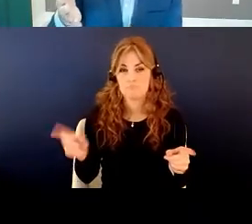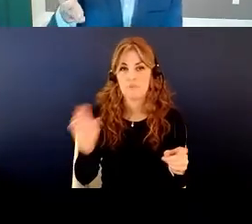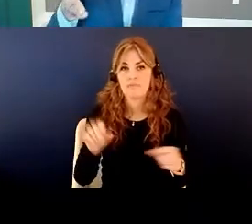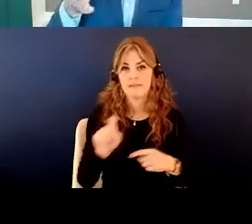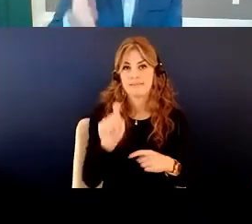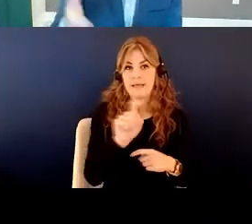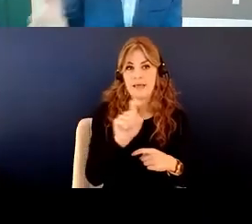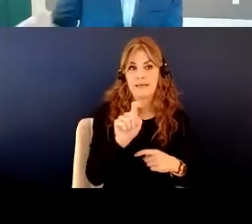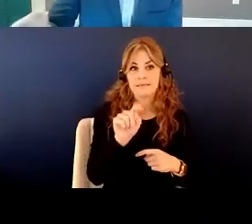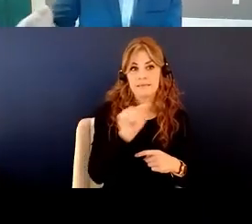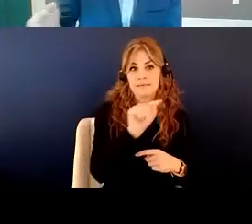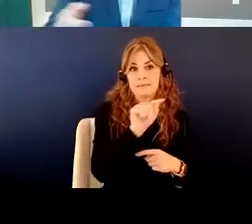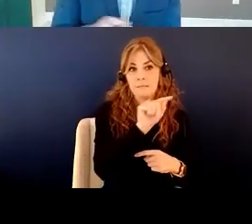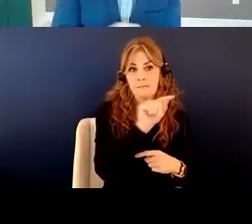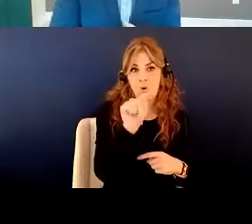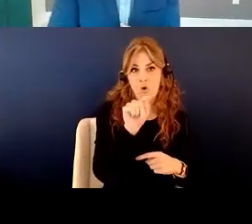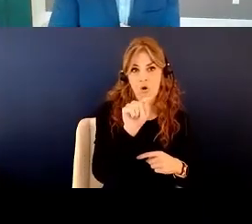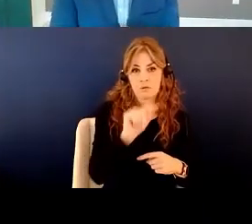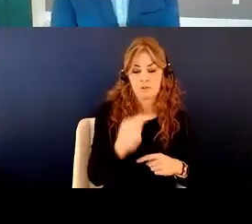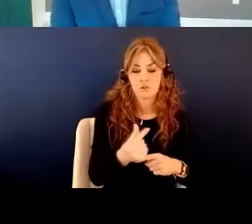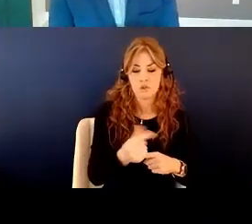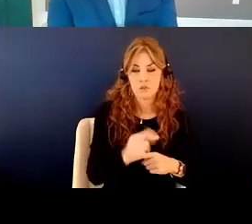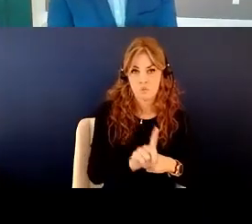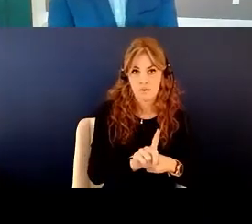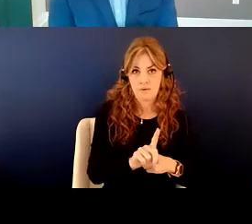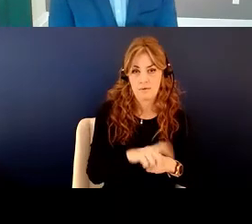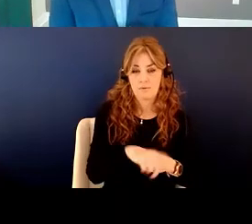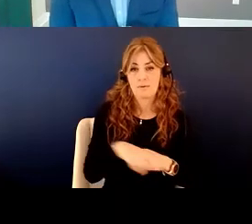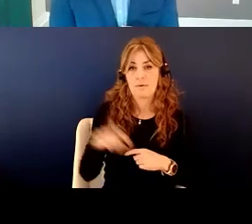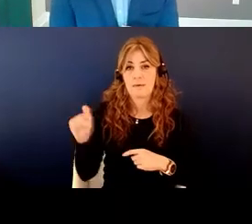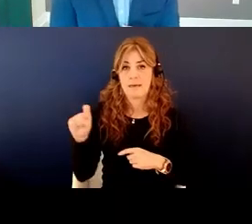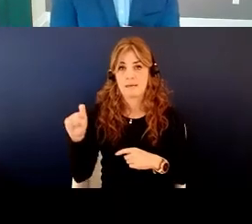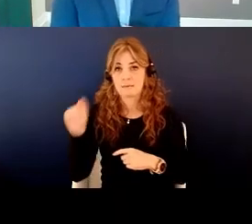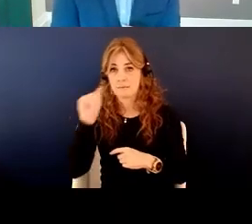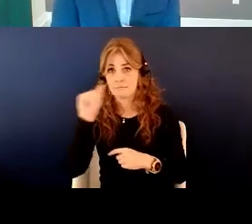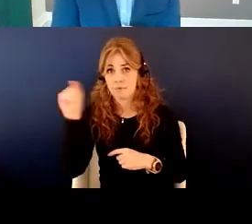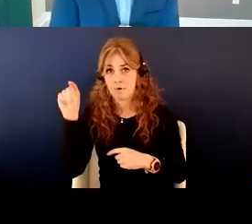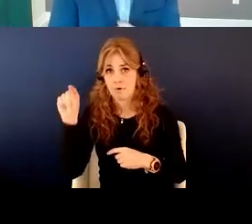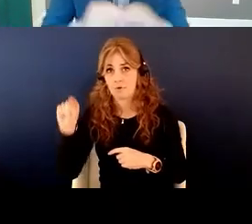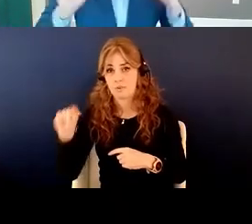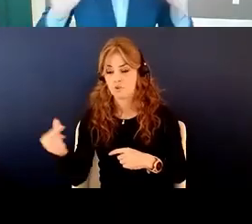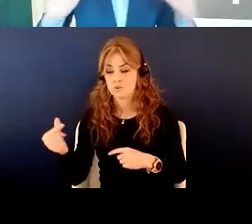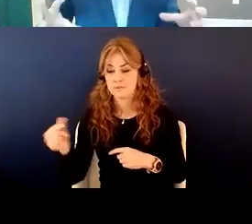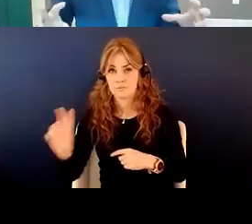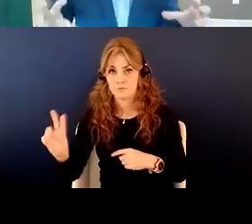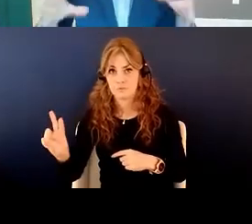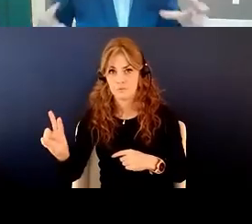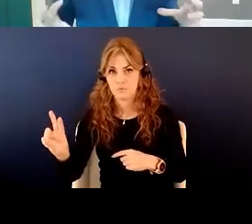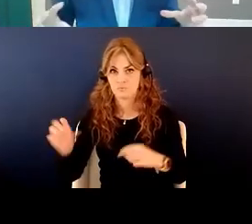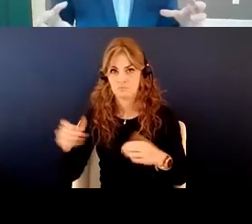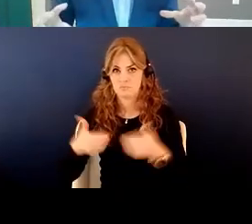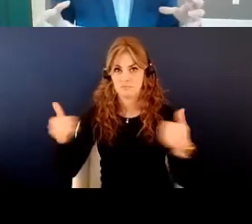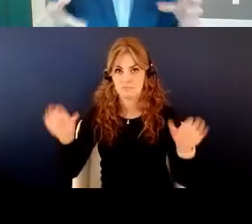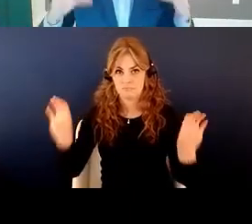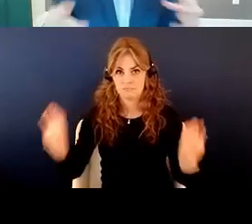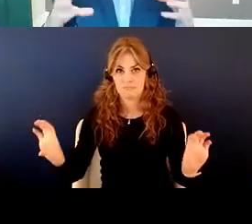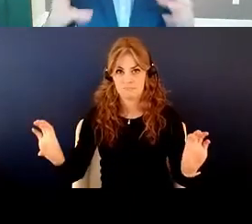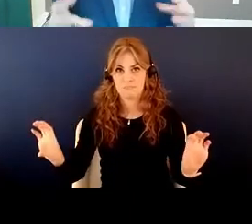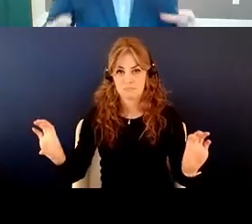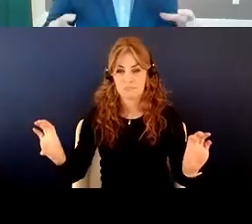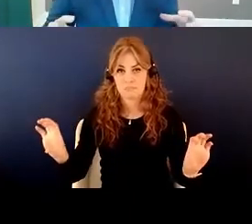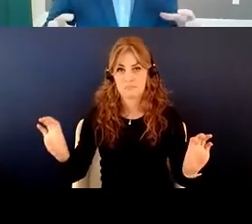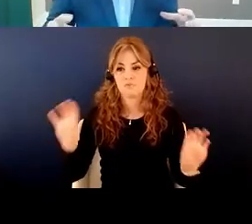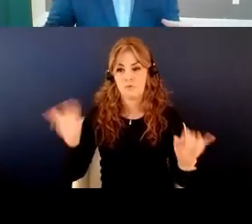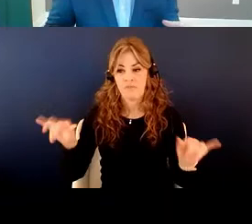bar G1 and X bar G2. So those are the two pieces of information that we will